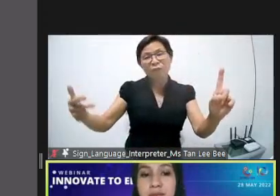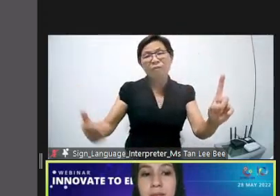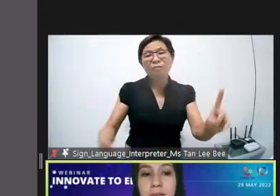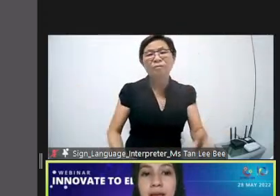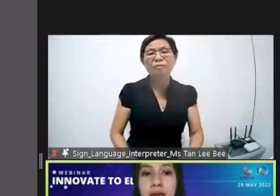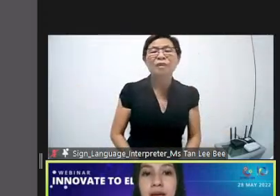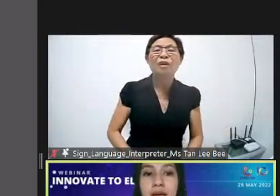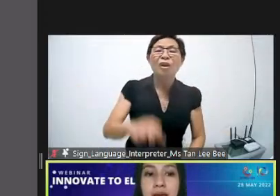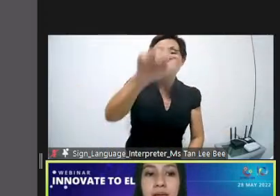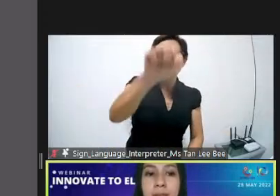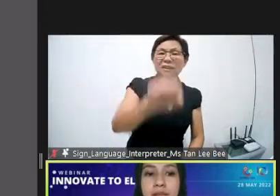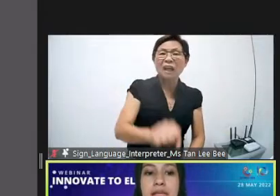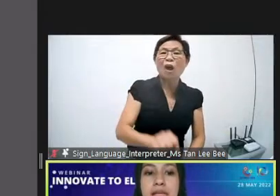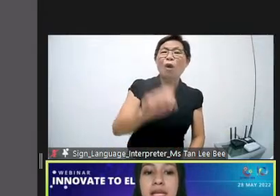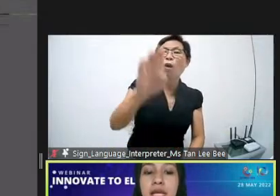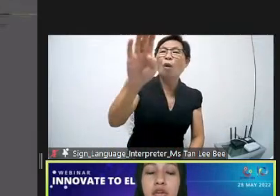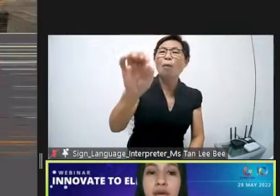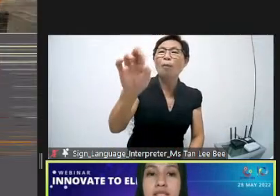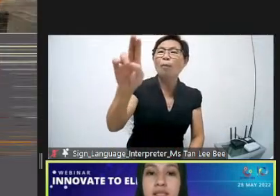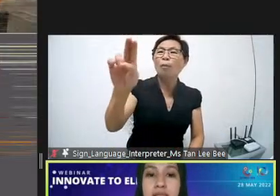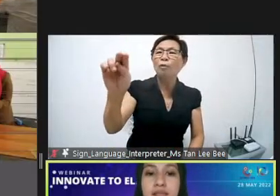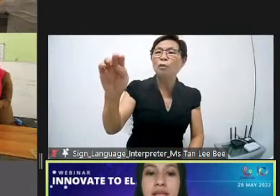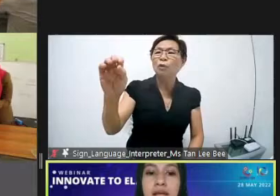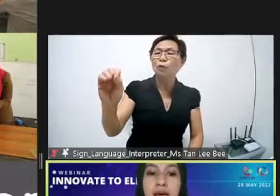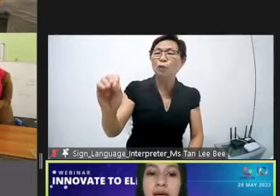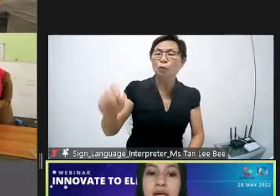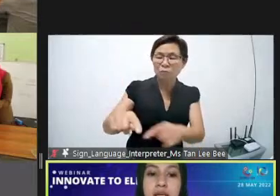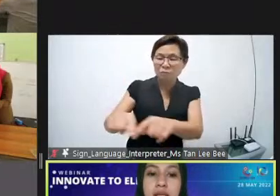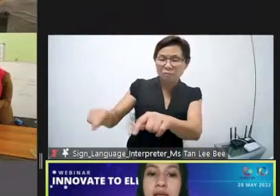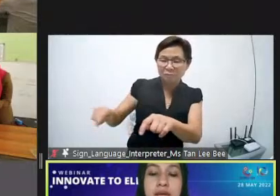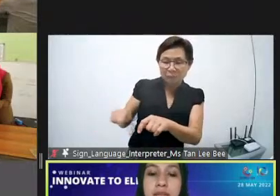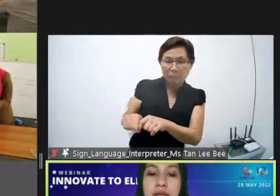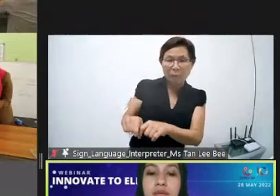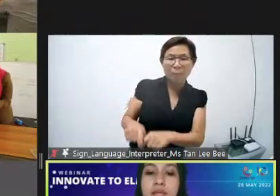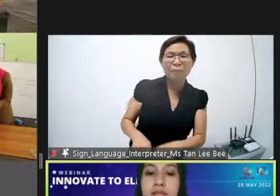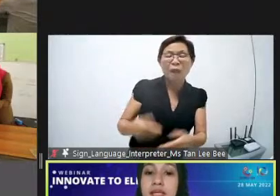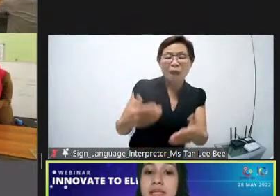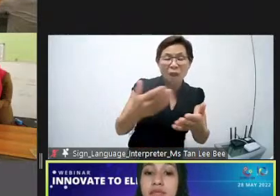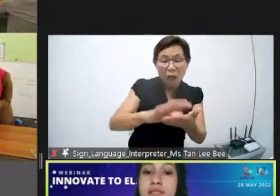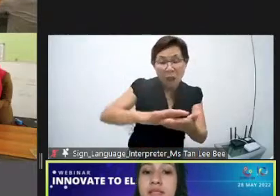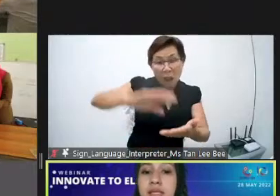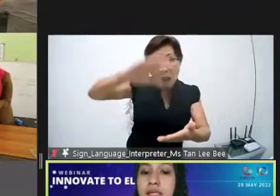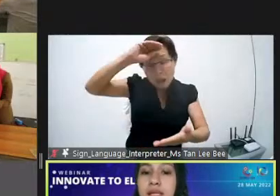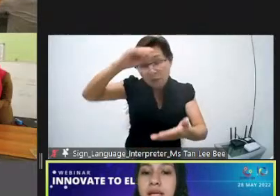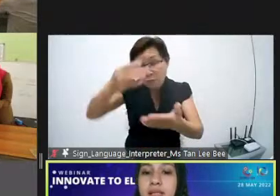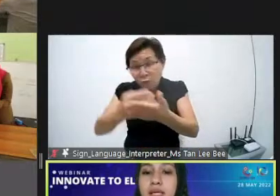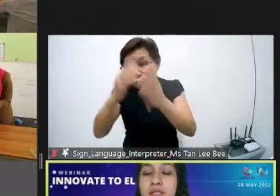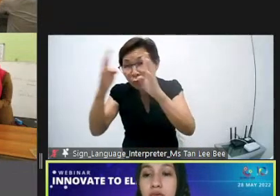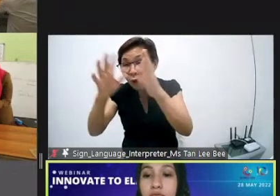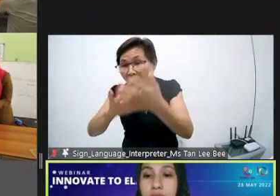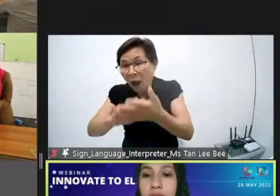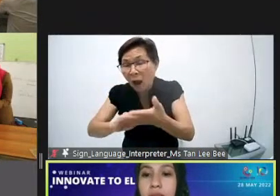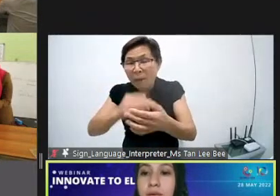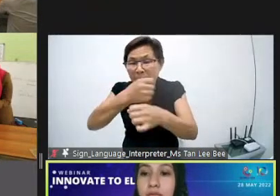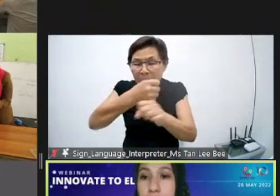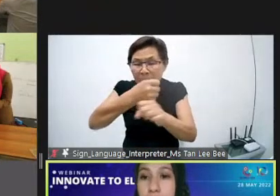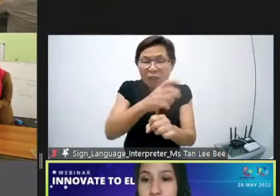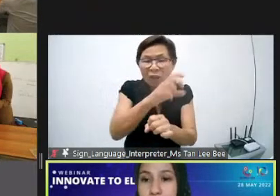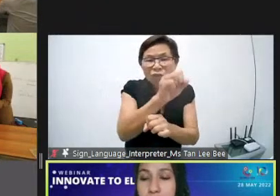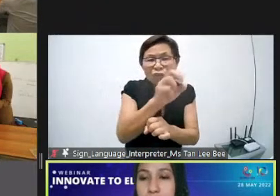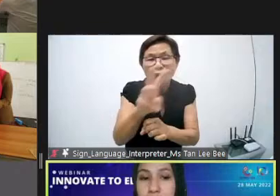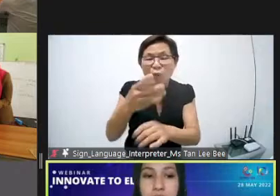province. The learning innovation that I made was creating a software improve